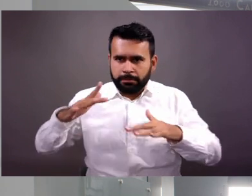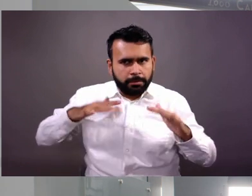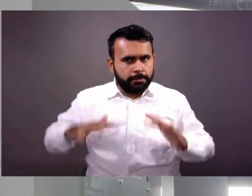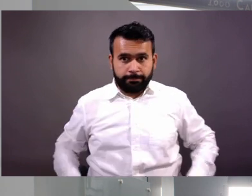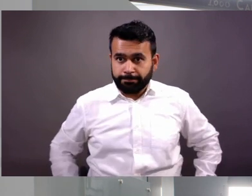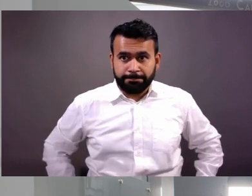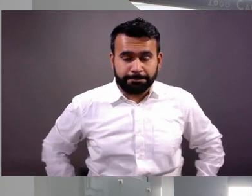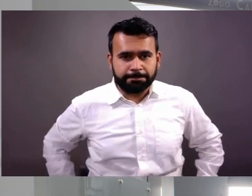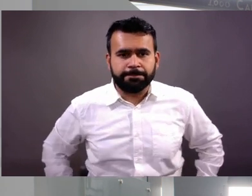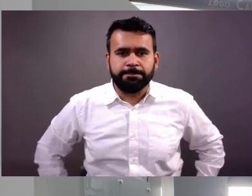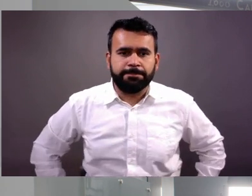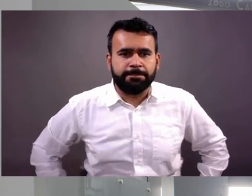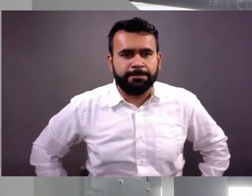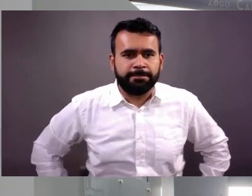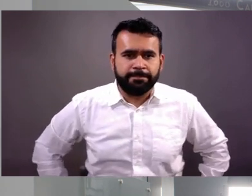Tempo.